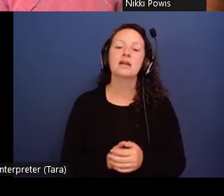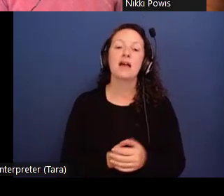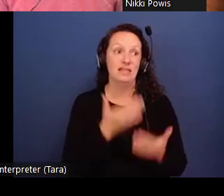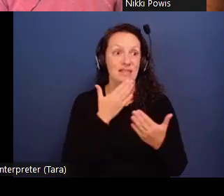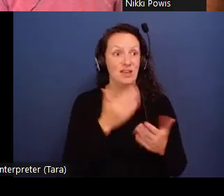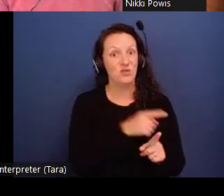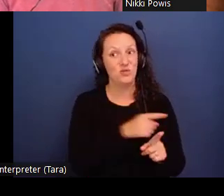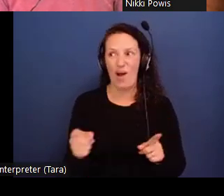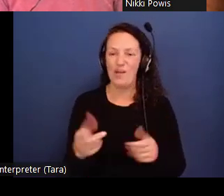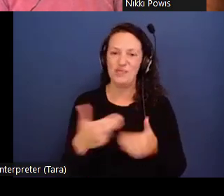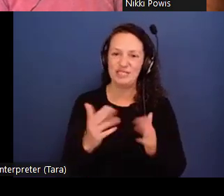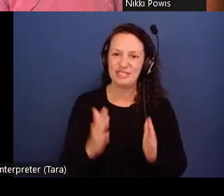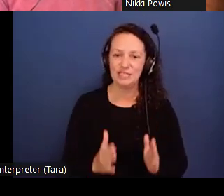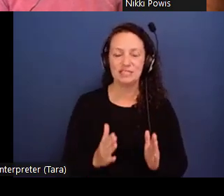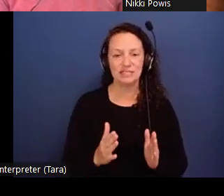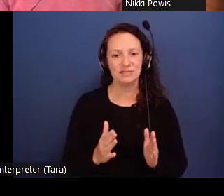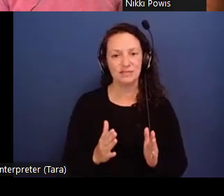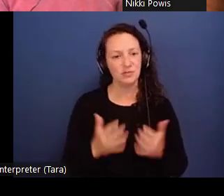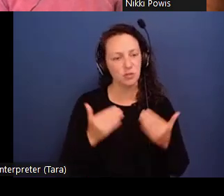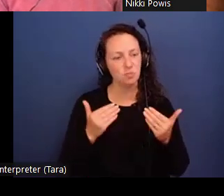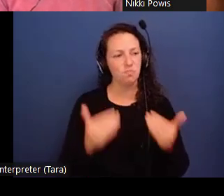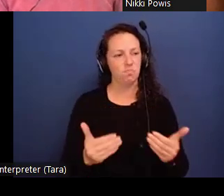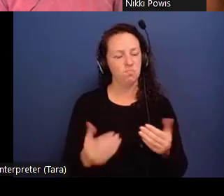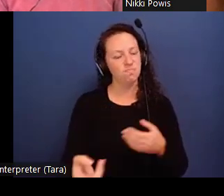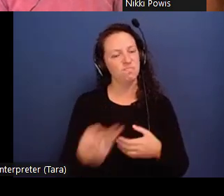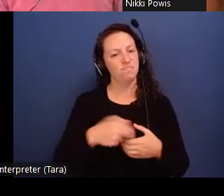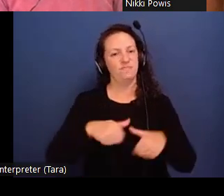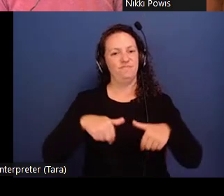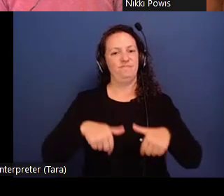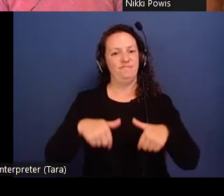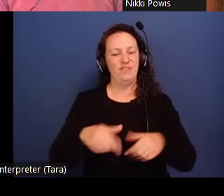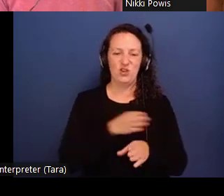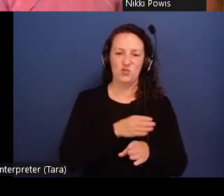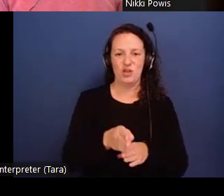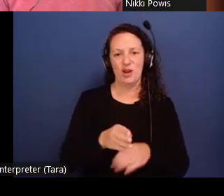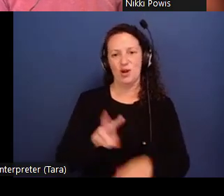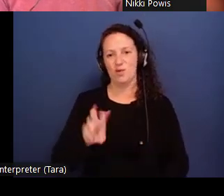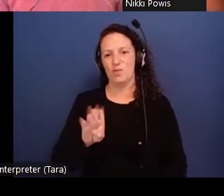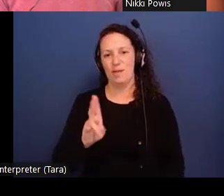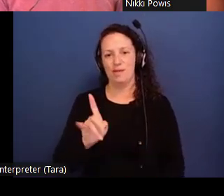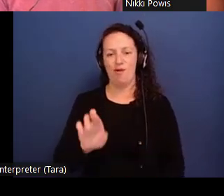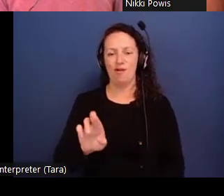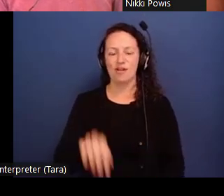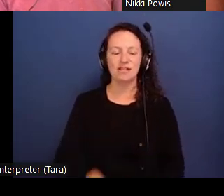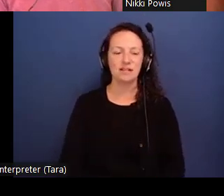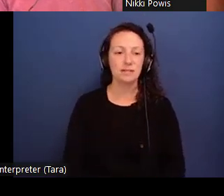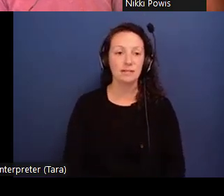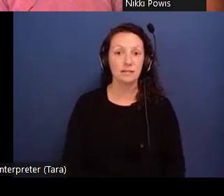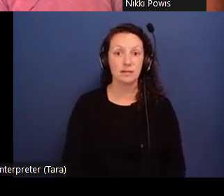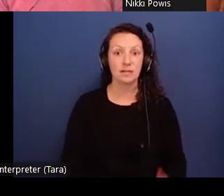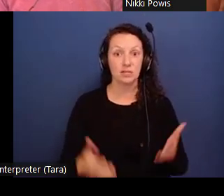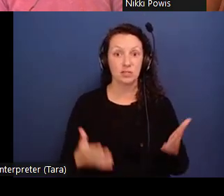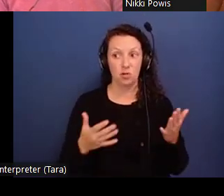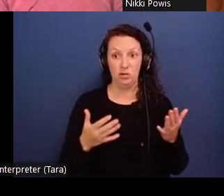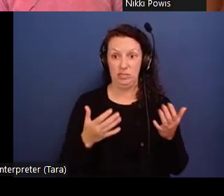for choosing to attend this career webinar. After we finish today, we're trying something